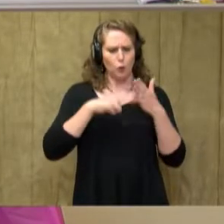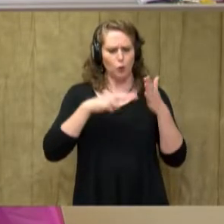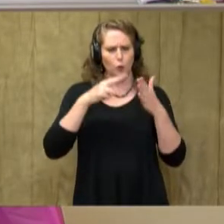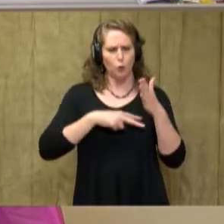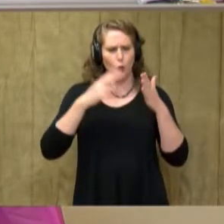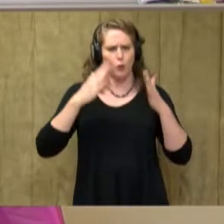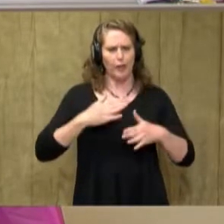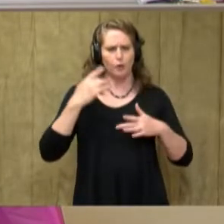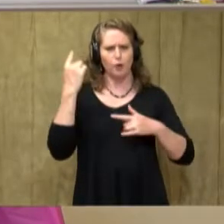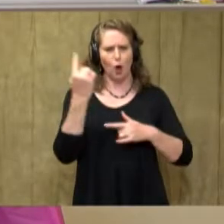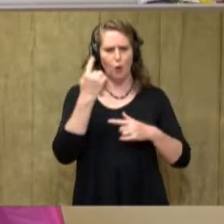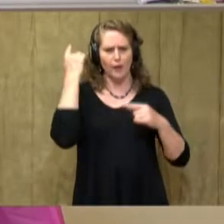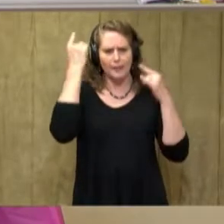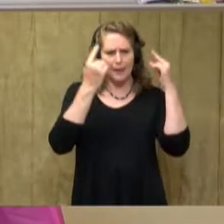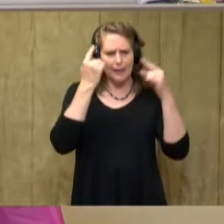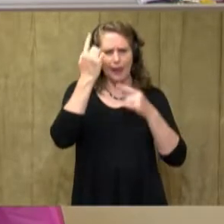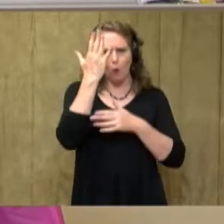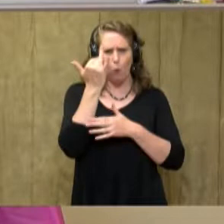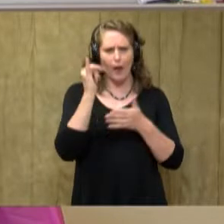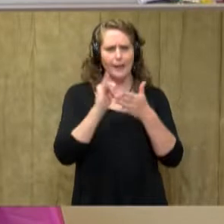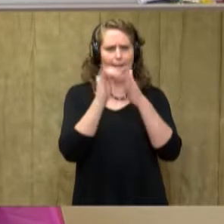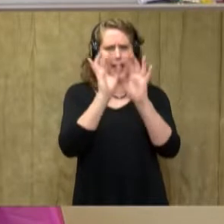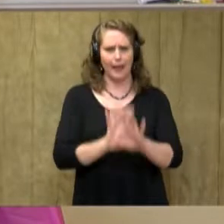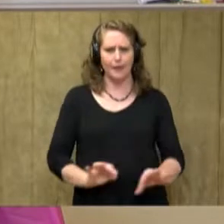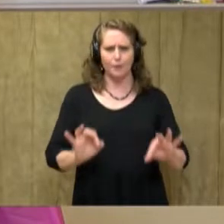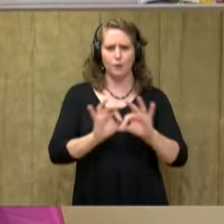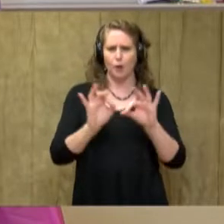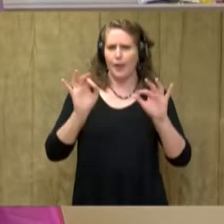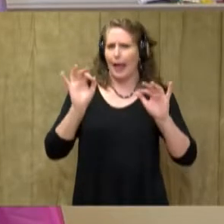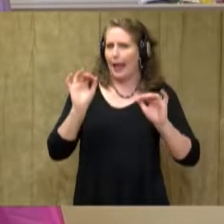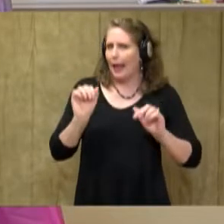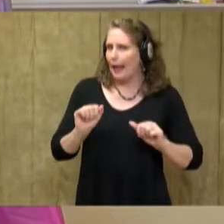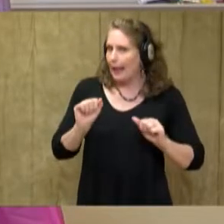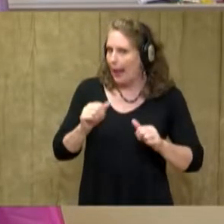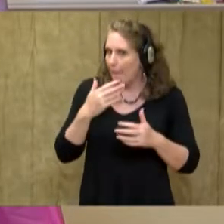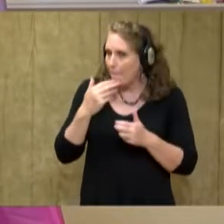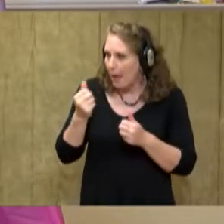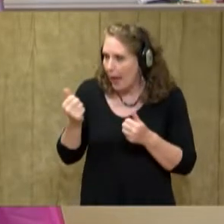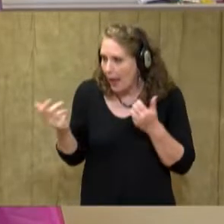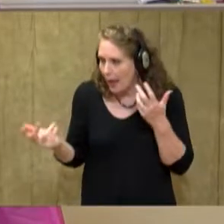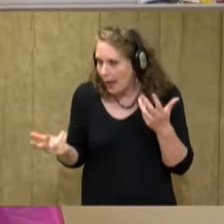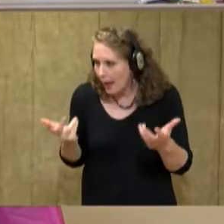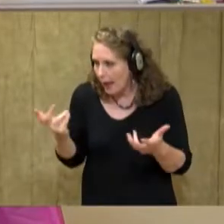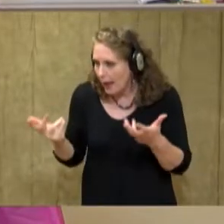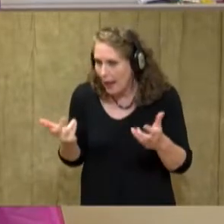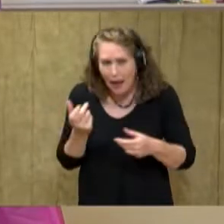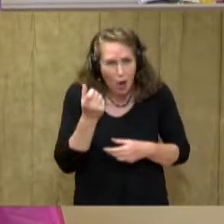always be thinking? Why do you think? So they can better